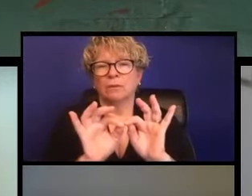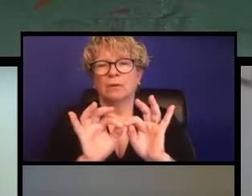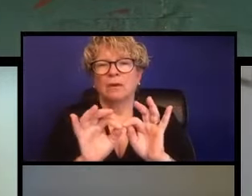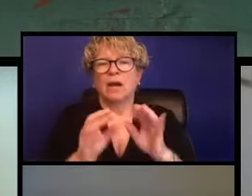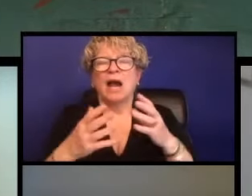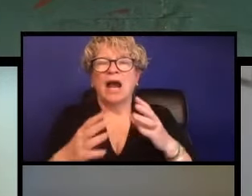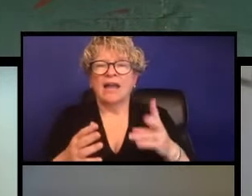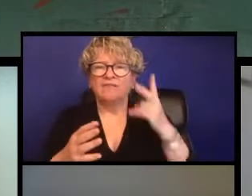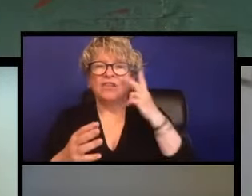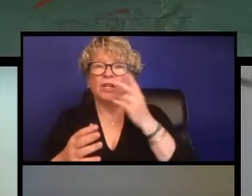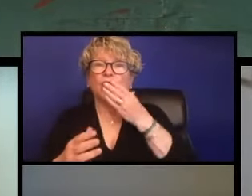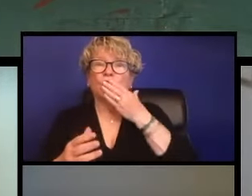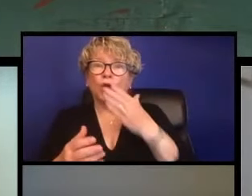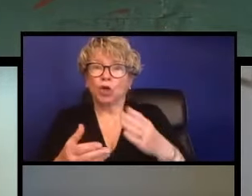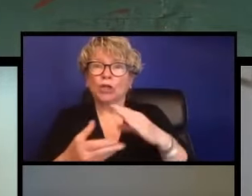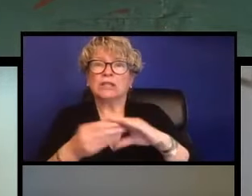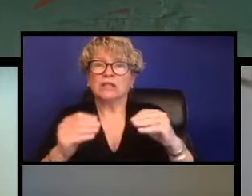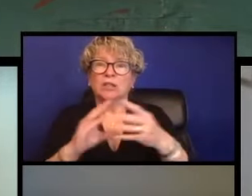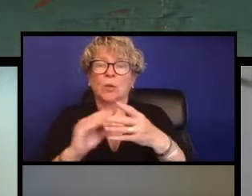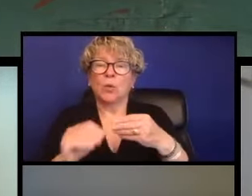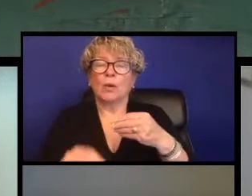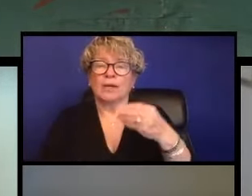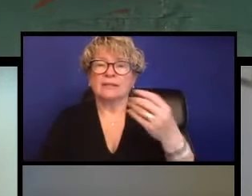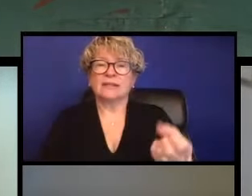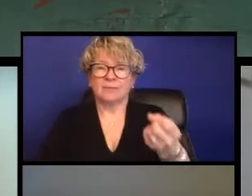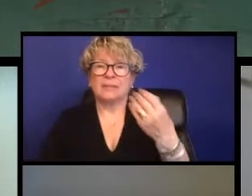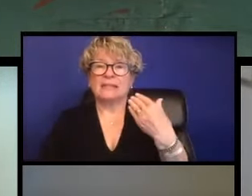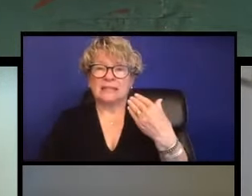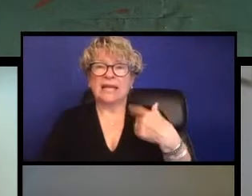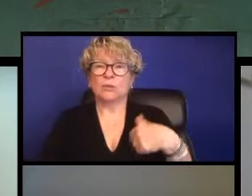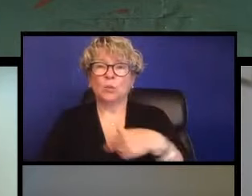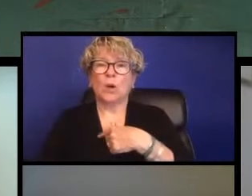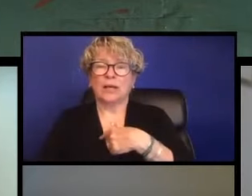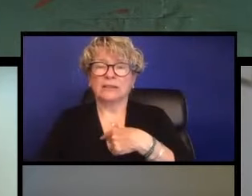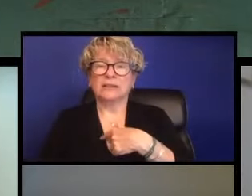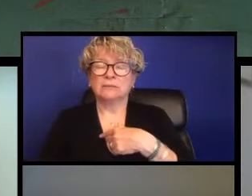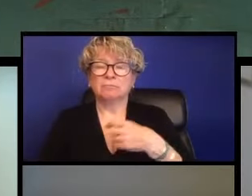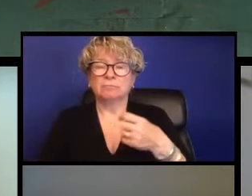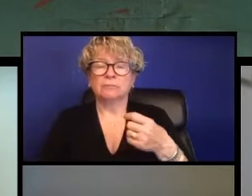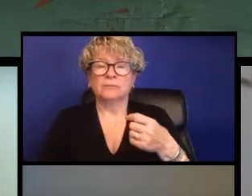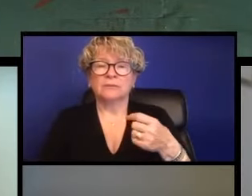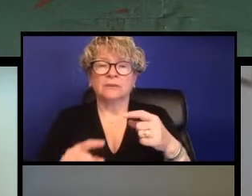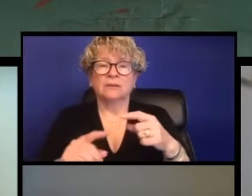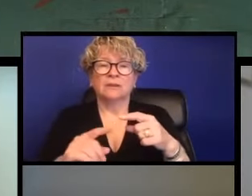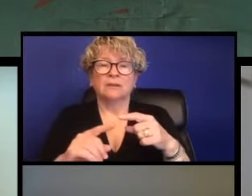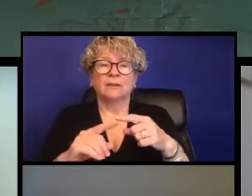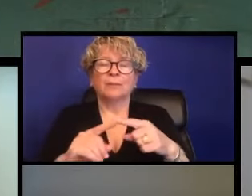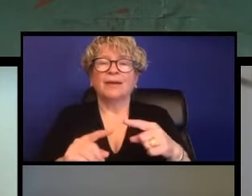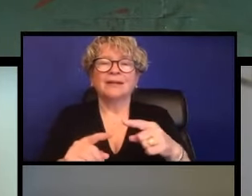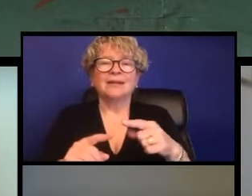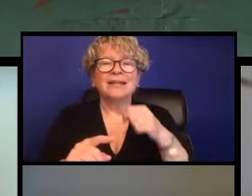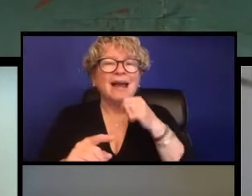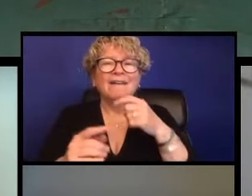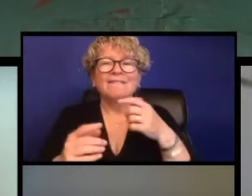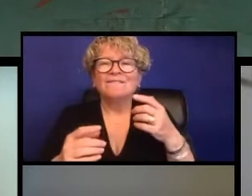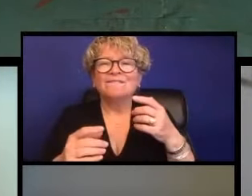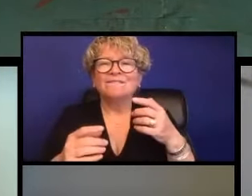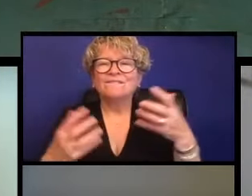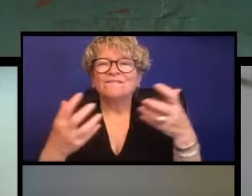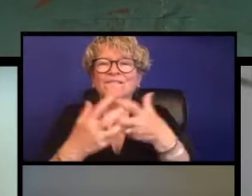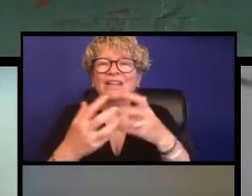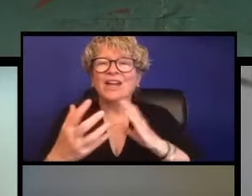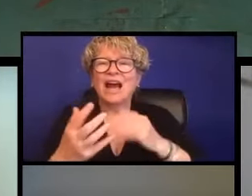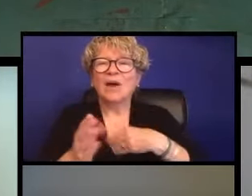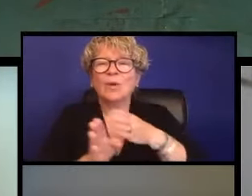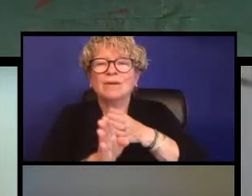stories sent to us, but they were just the wrong market because the person didn't